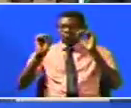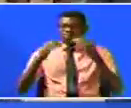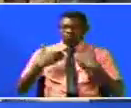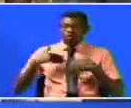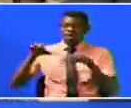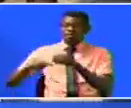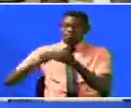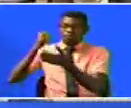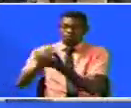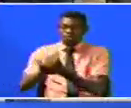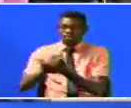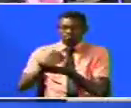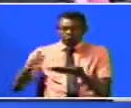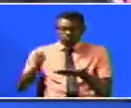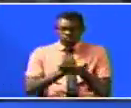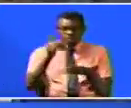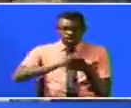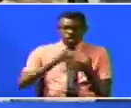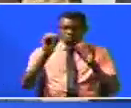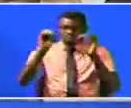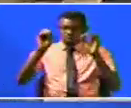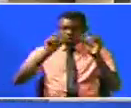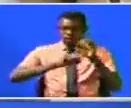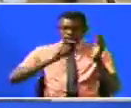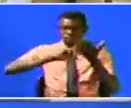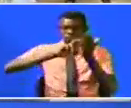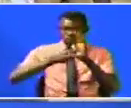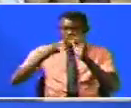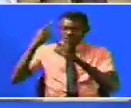are not eligible for reappointment after expiry of their 8 years tenure.